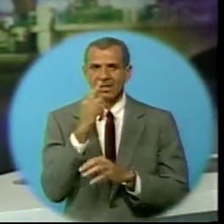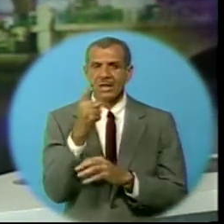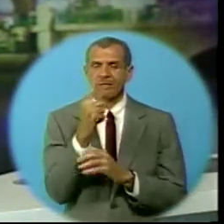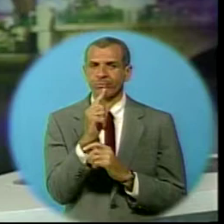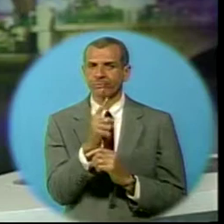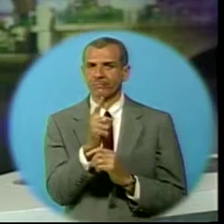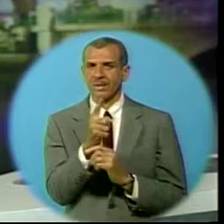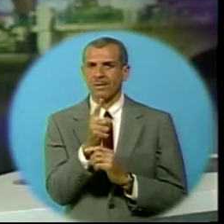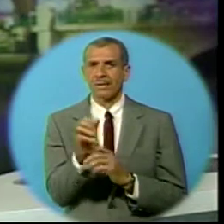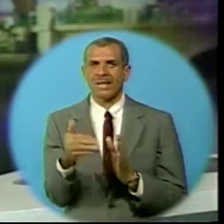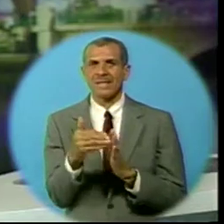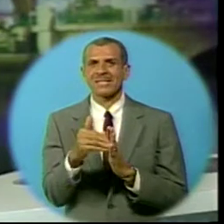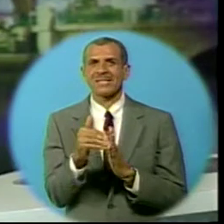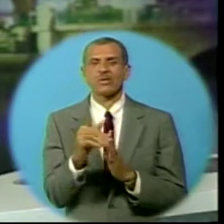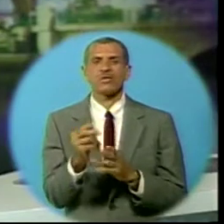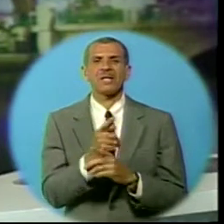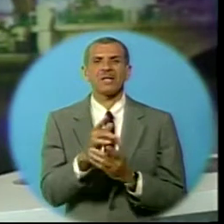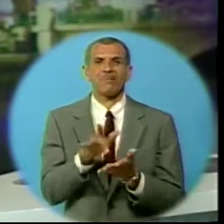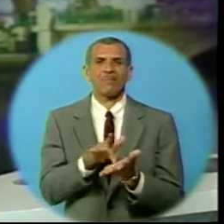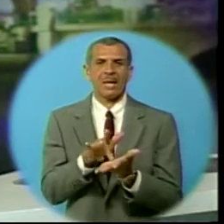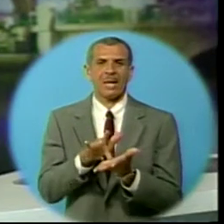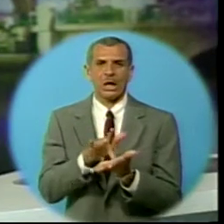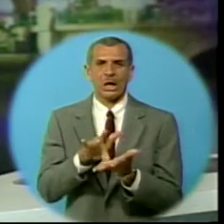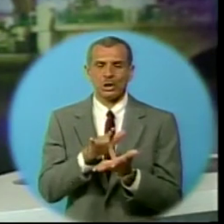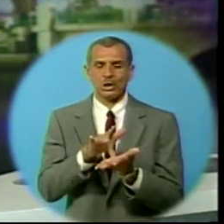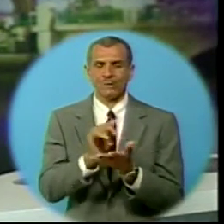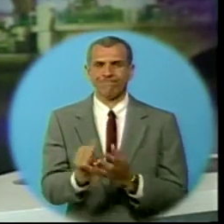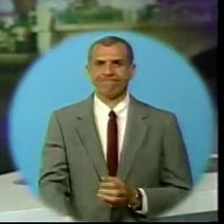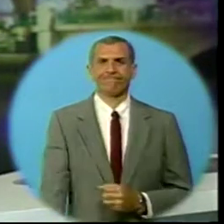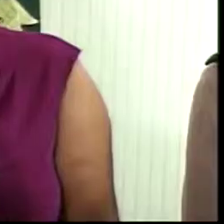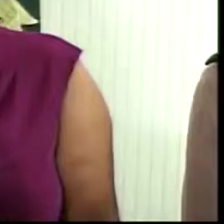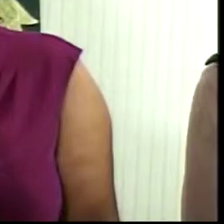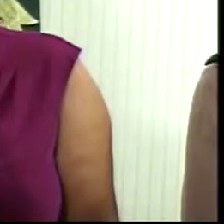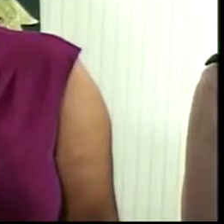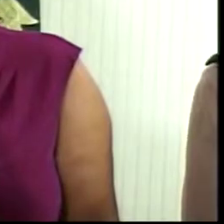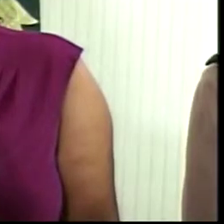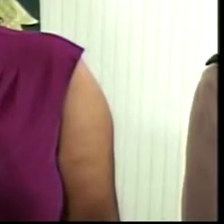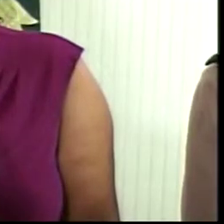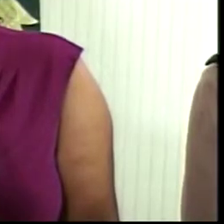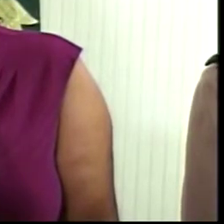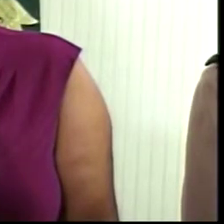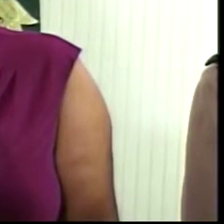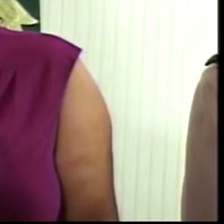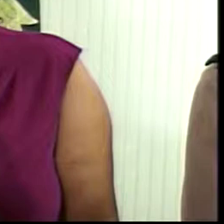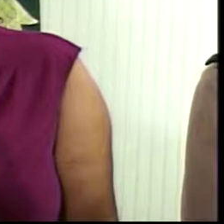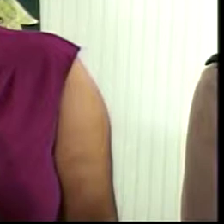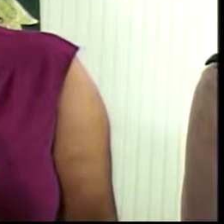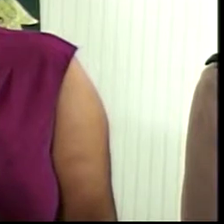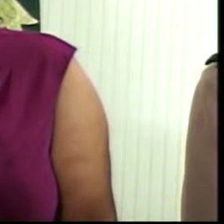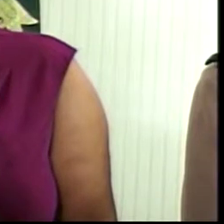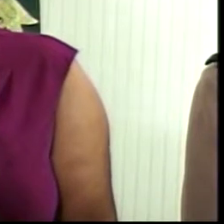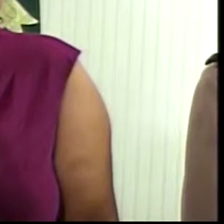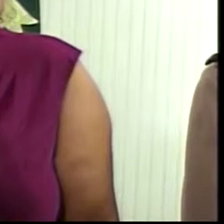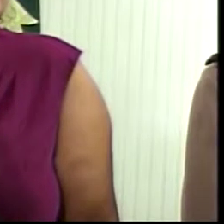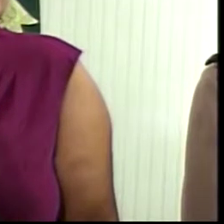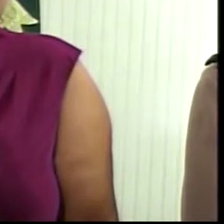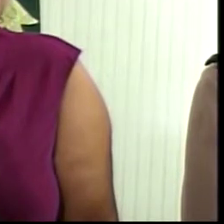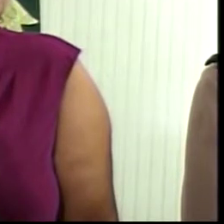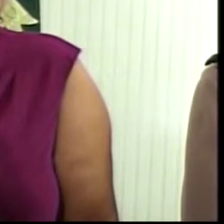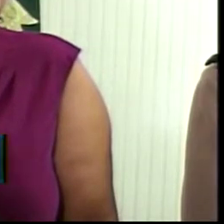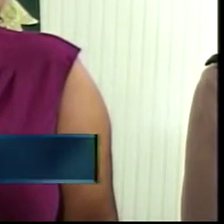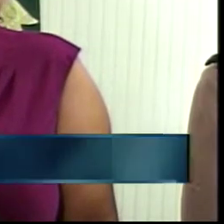cautioned against using certain medications. And it's very important, I need to repeat it, that no one